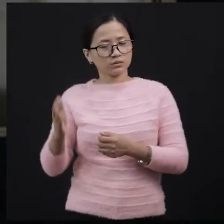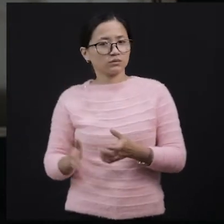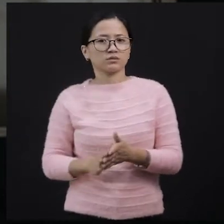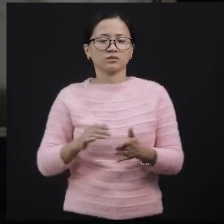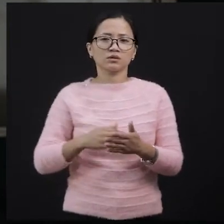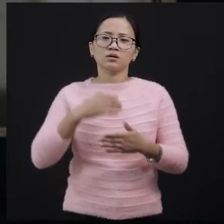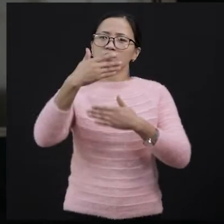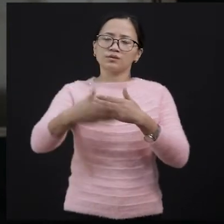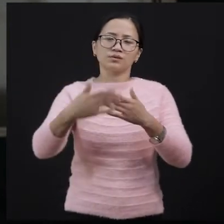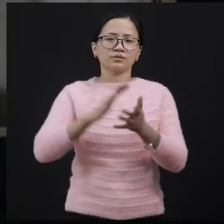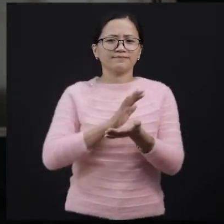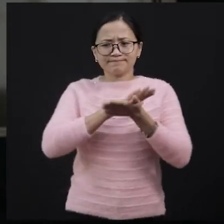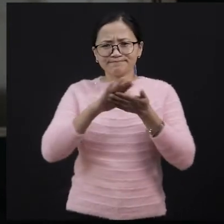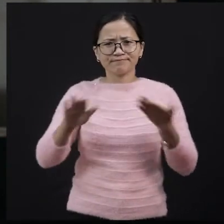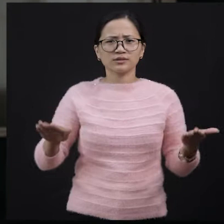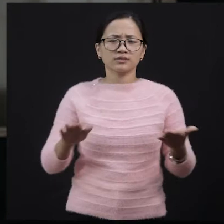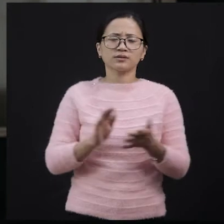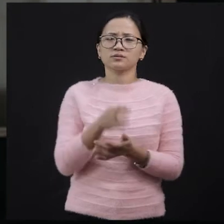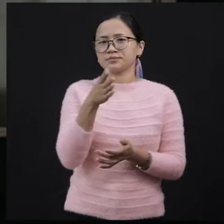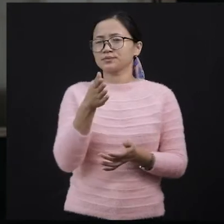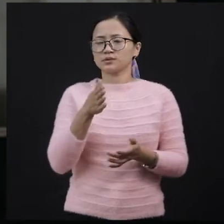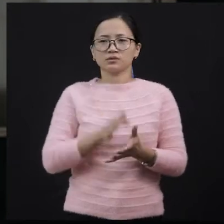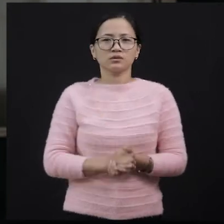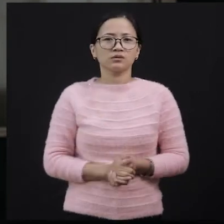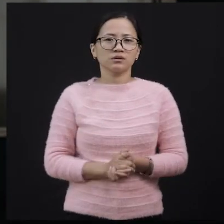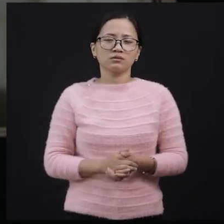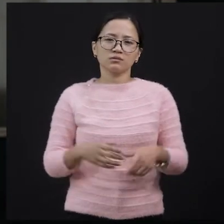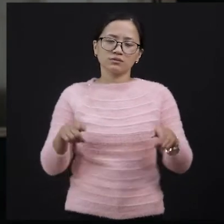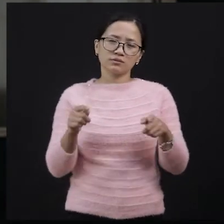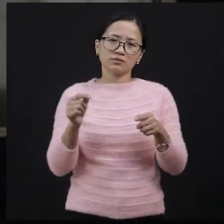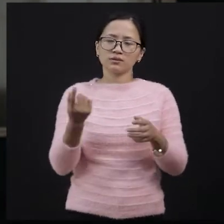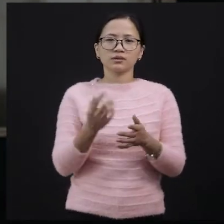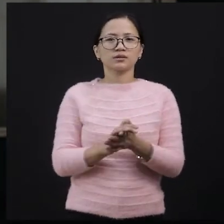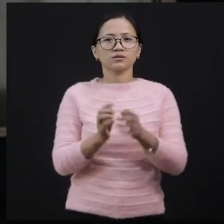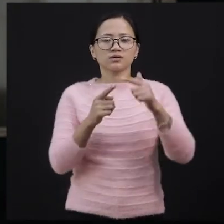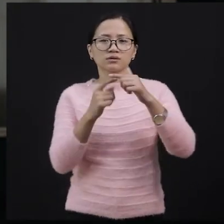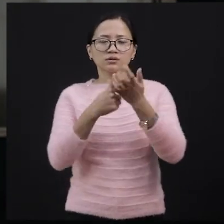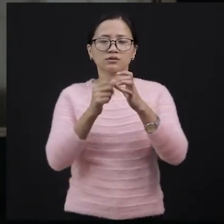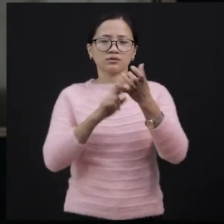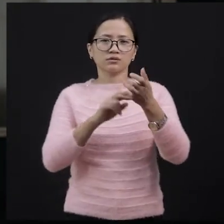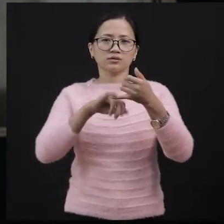right? It is not clear like the transparent bodies that we studied.